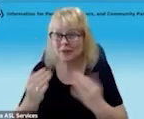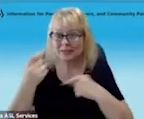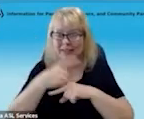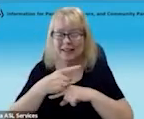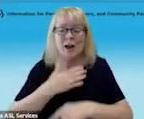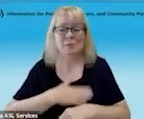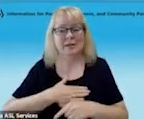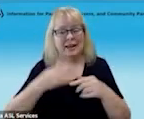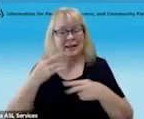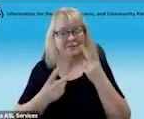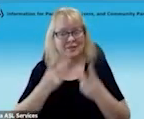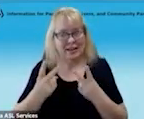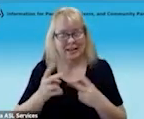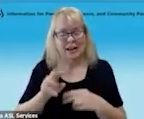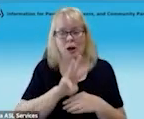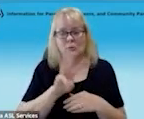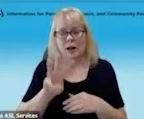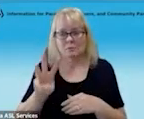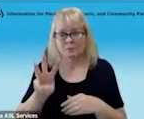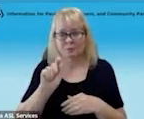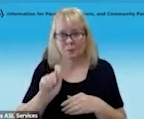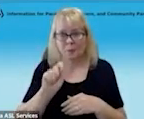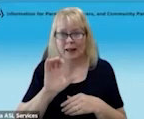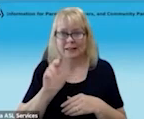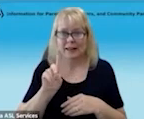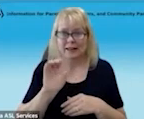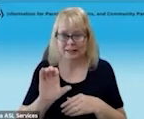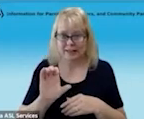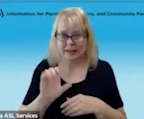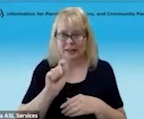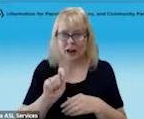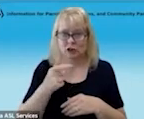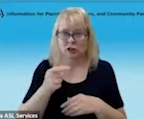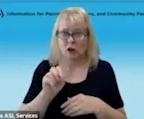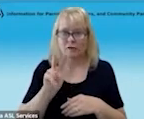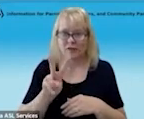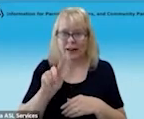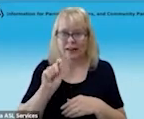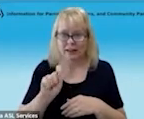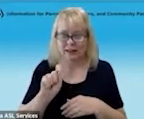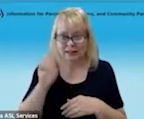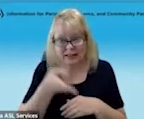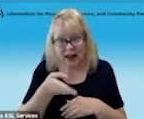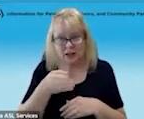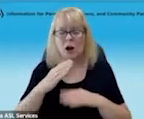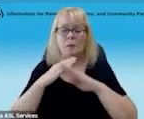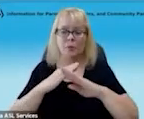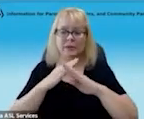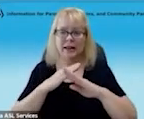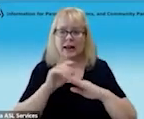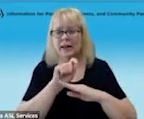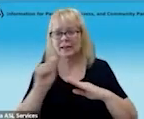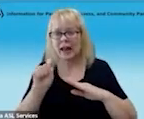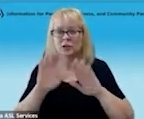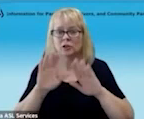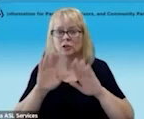communities disproportionately impacted by COVID-19. To learn more about our speakers today, please